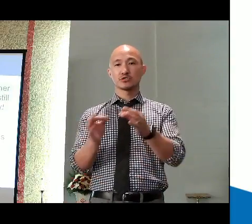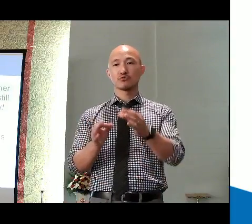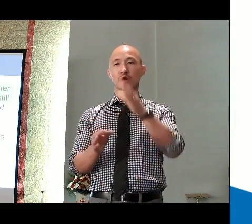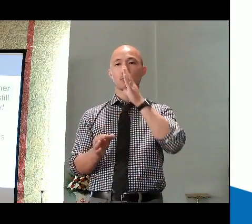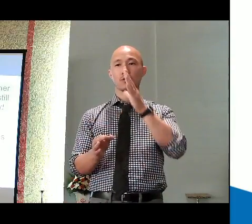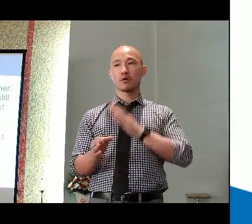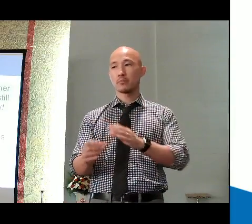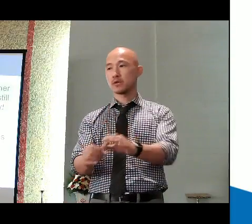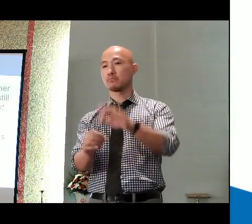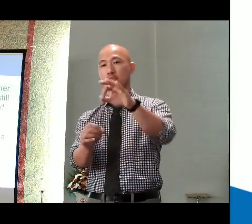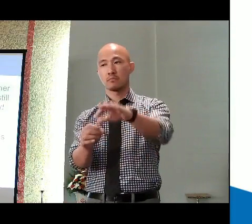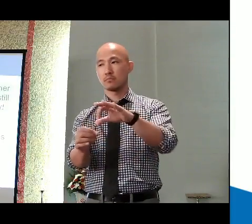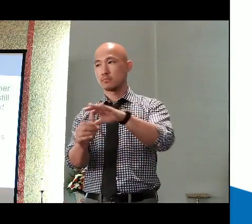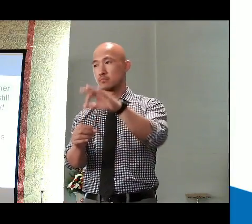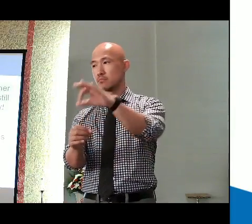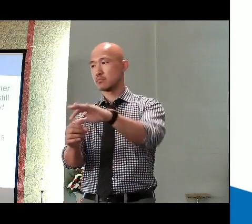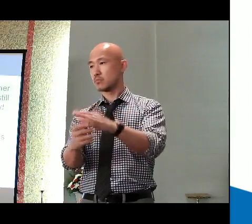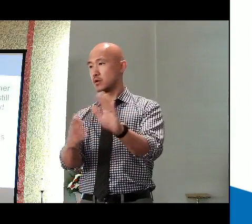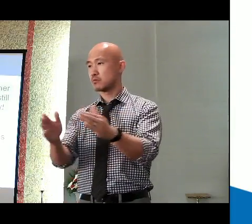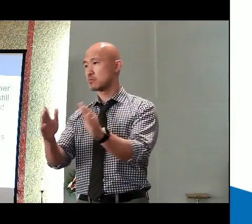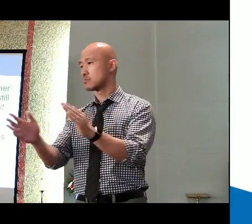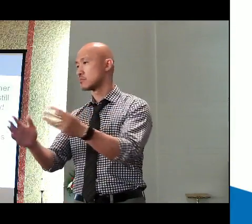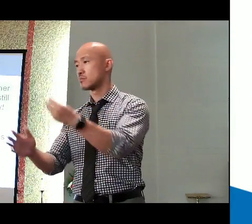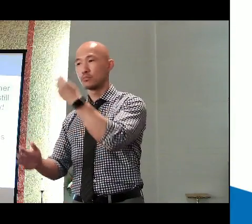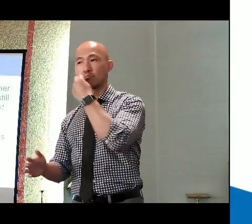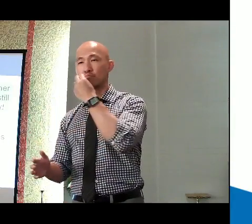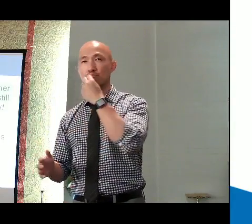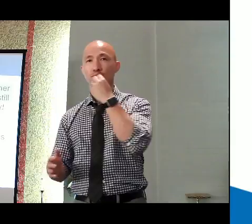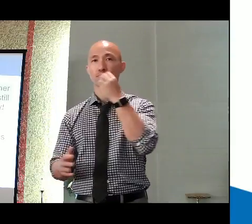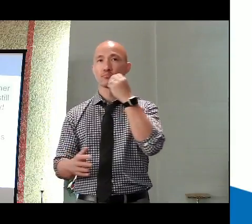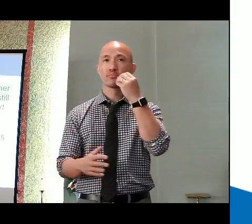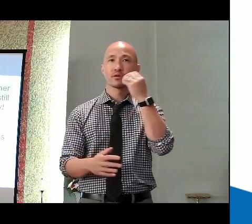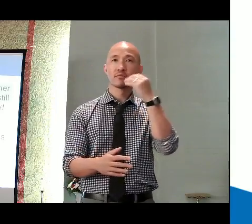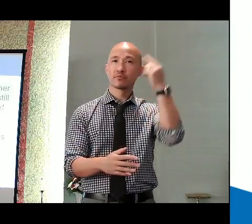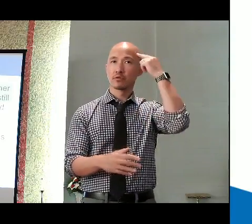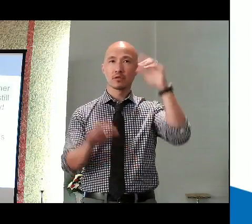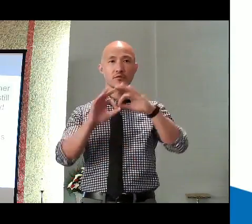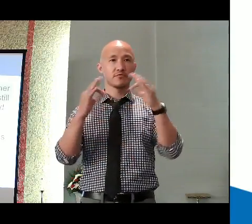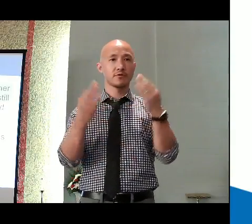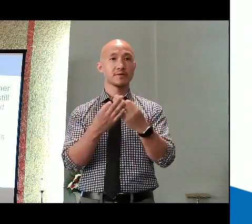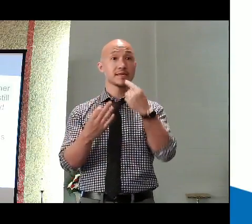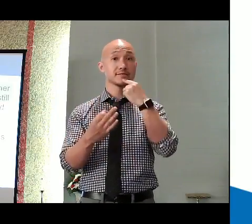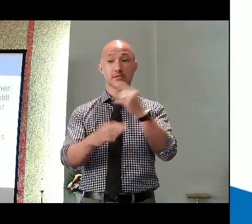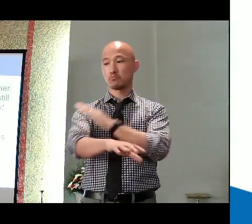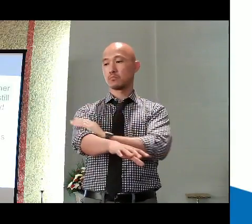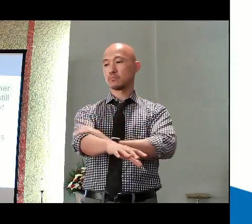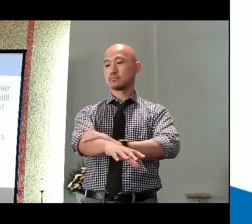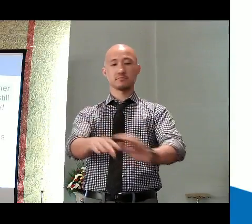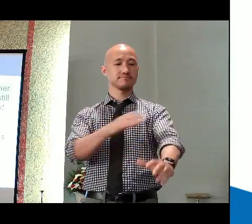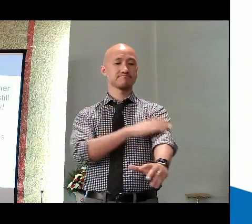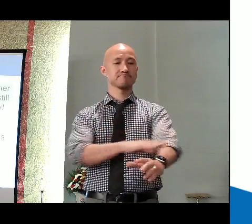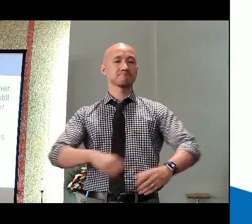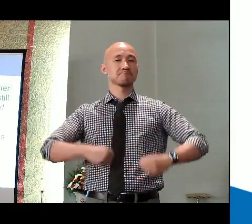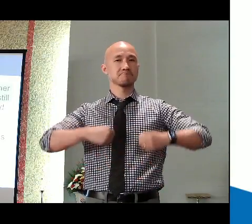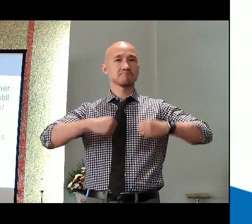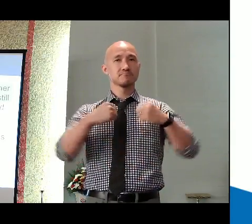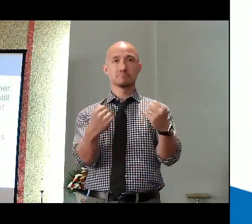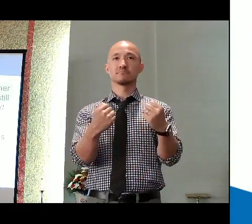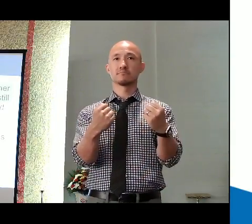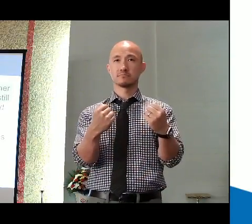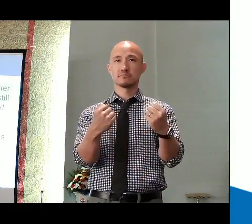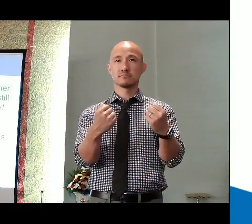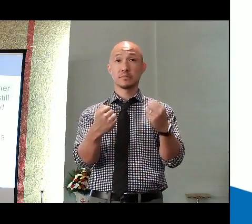woman. She sets about her work vigorously, it says. Her arms are strong for the task. So the Bible does